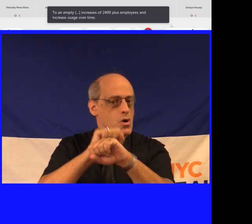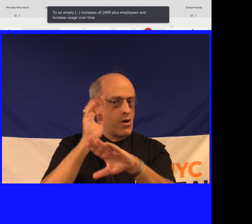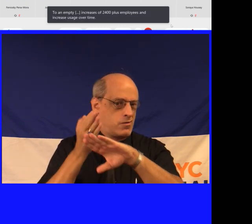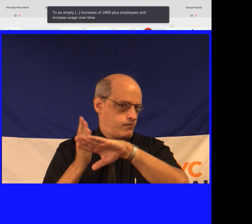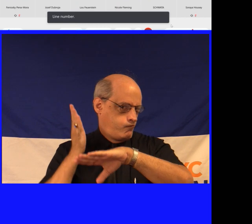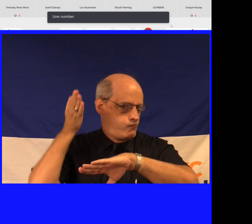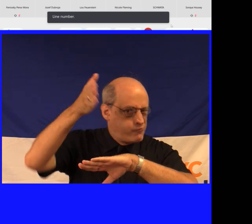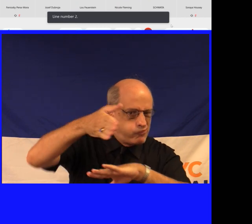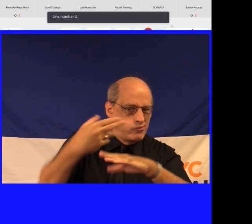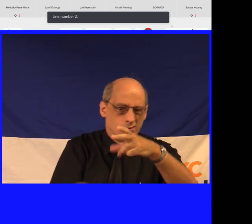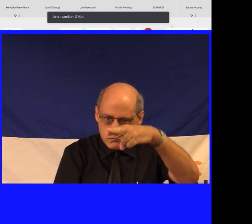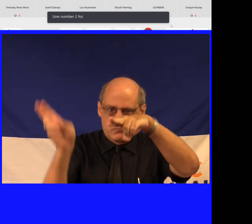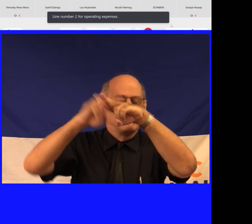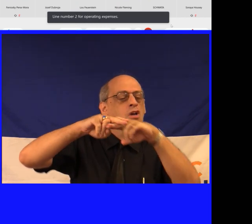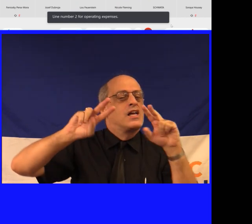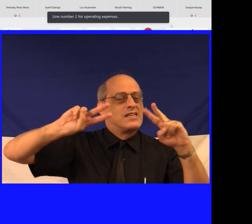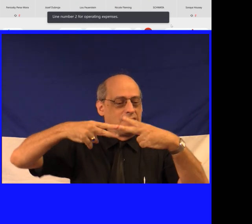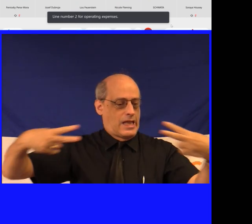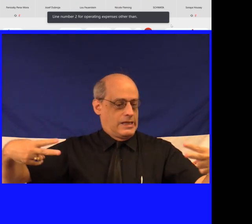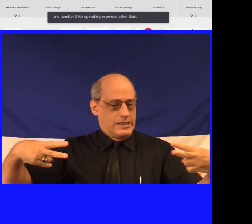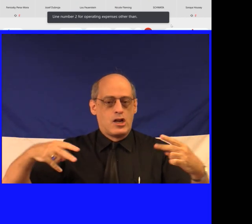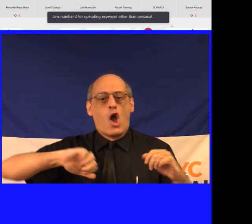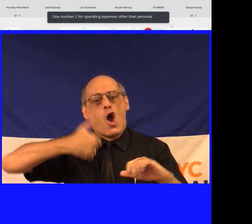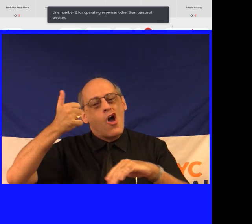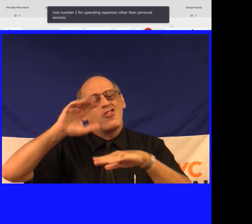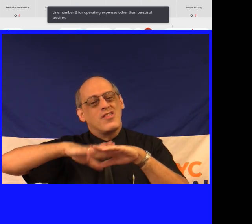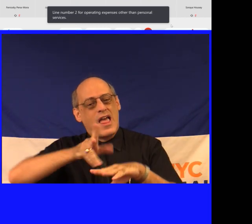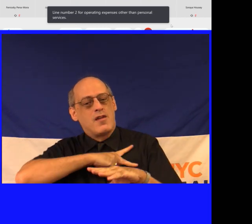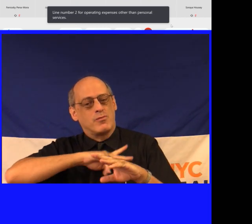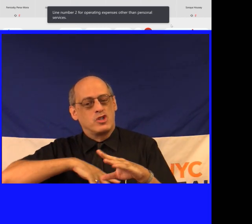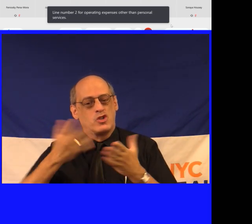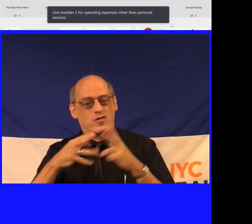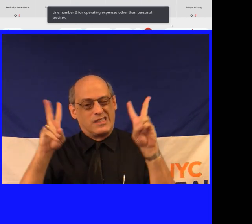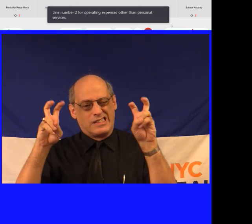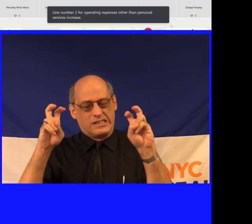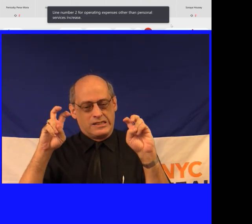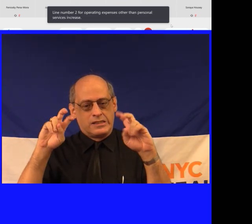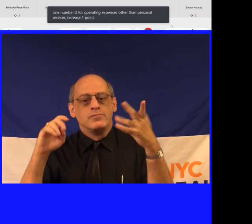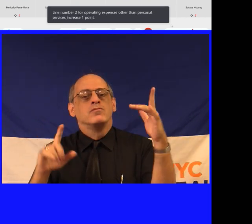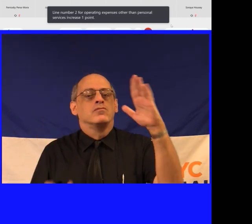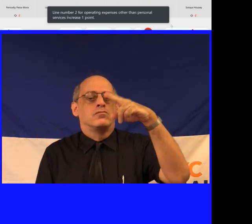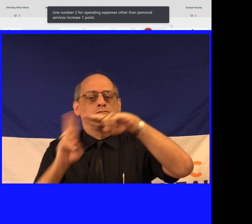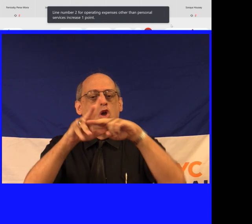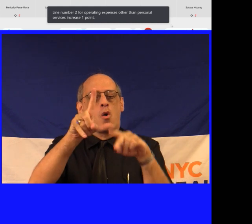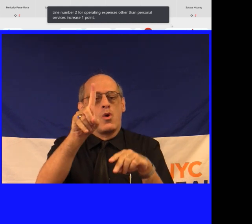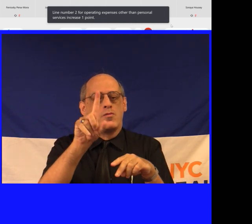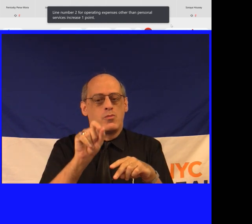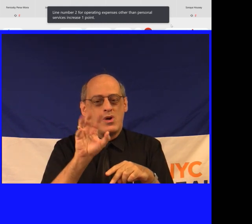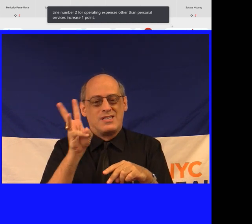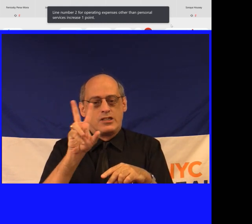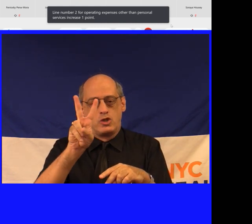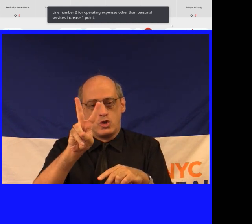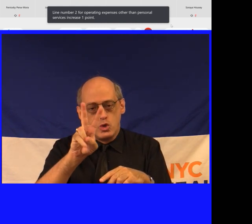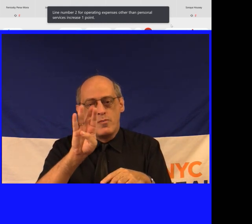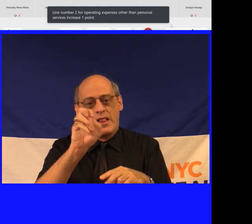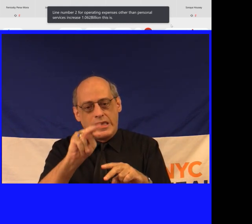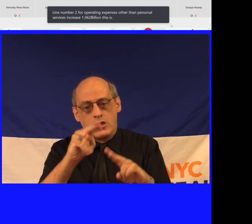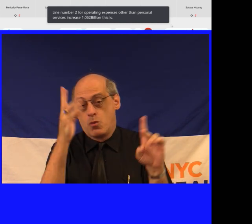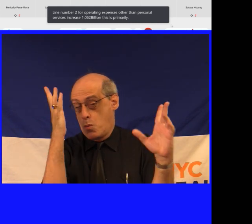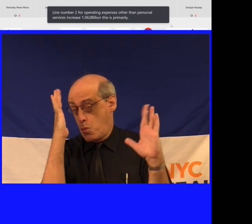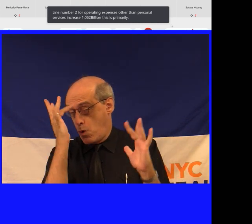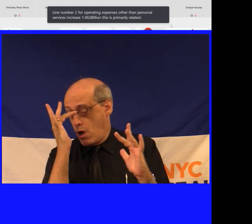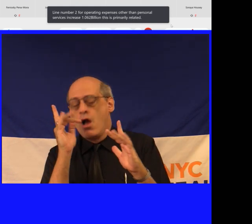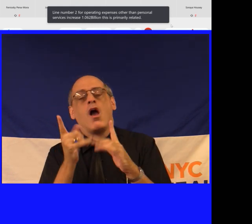Line number 2 for operating expenses other than personal services increased 1.062 billion, and this is primarily